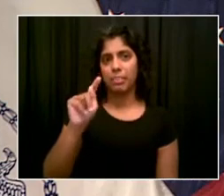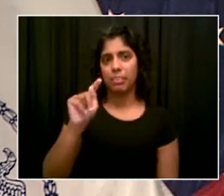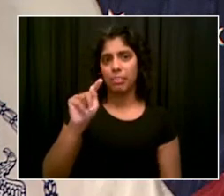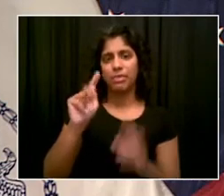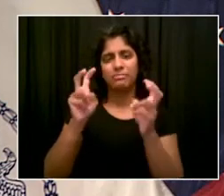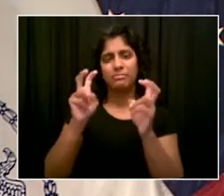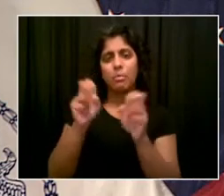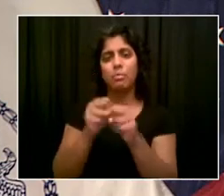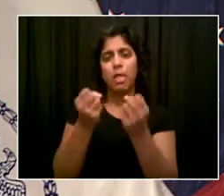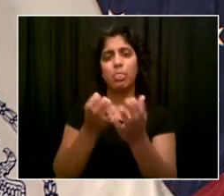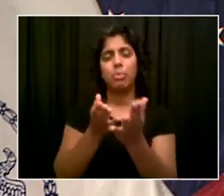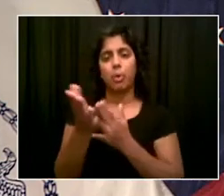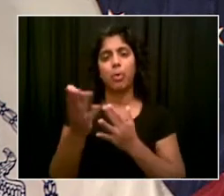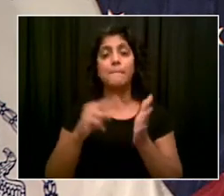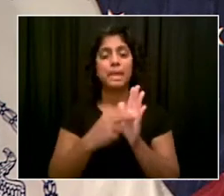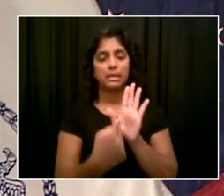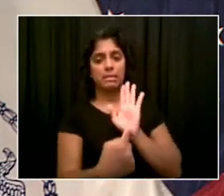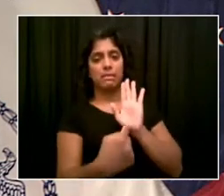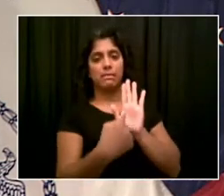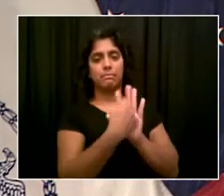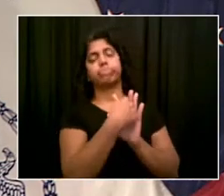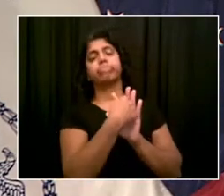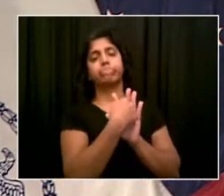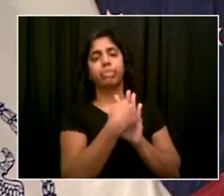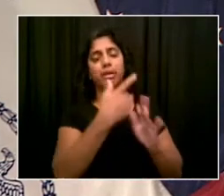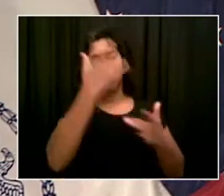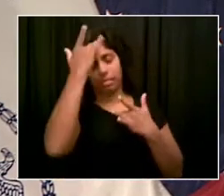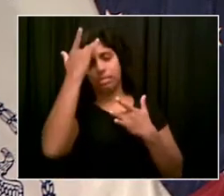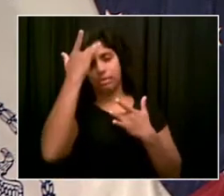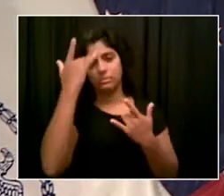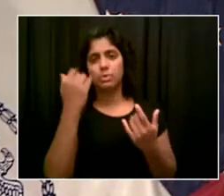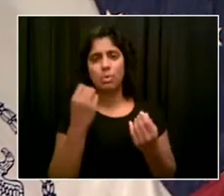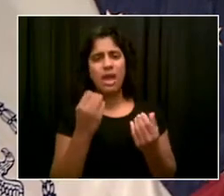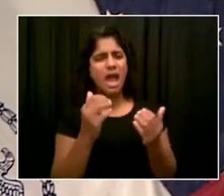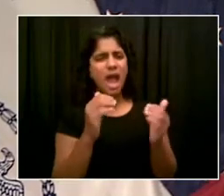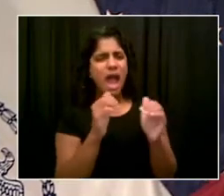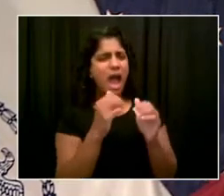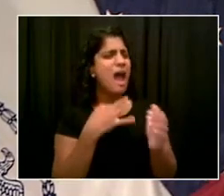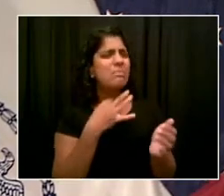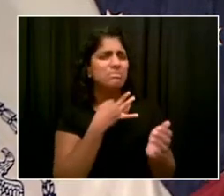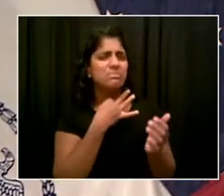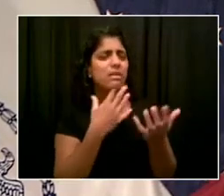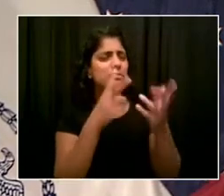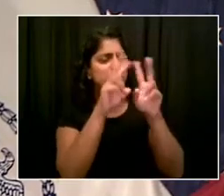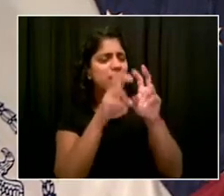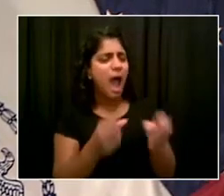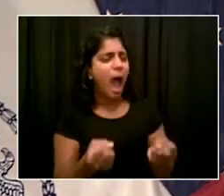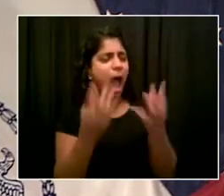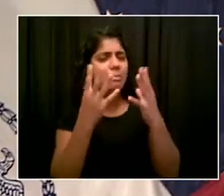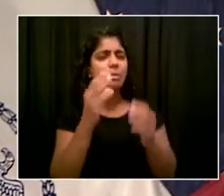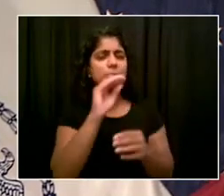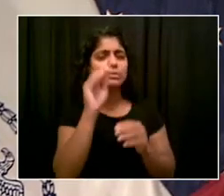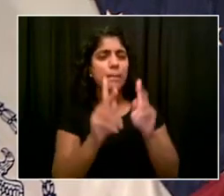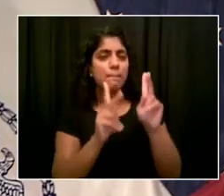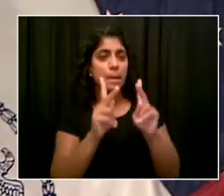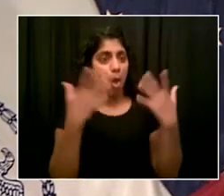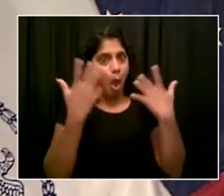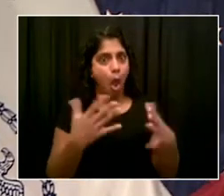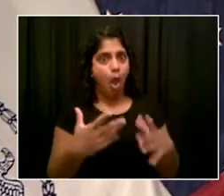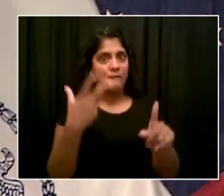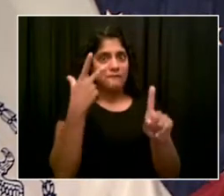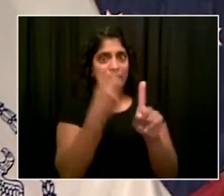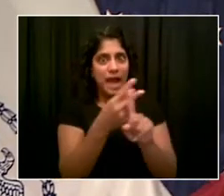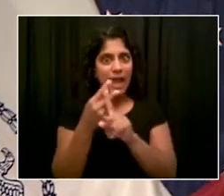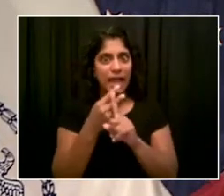have said consistently, no, we're not seeing a major problem there at all. We're seeing a humongous problem with